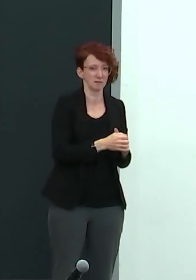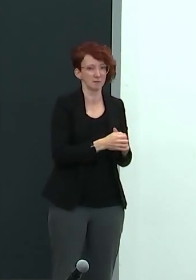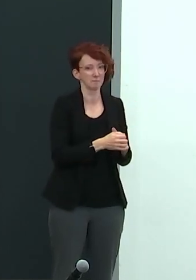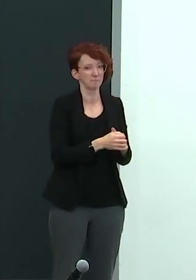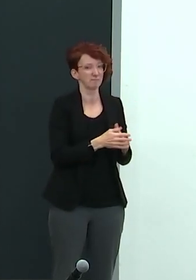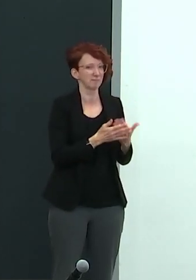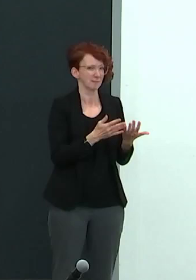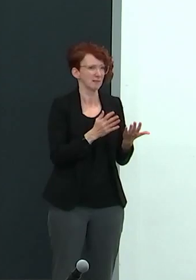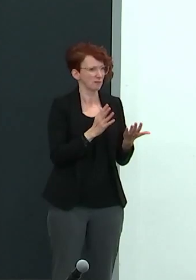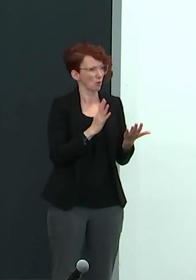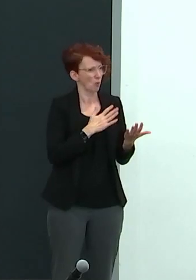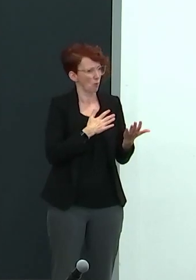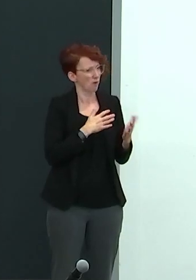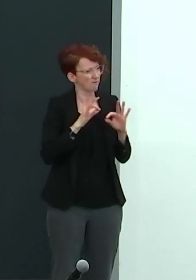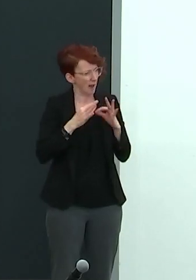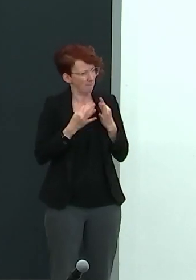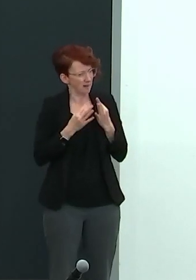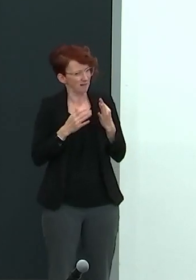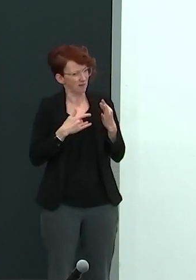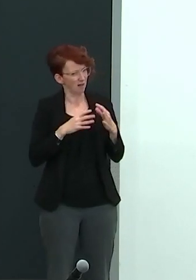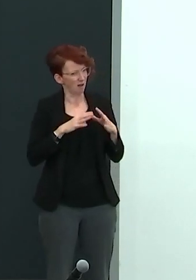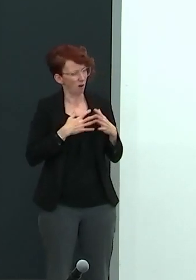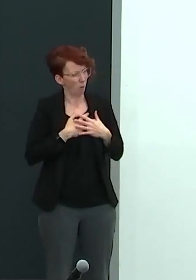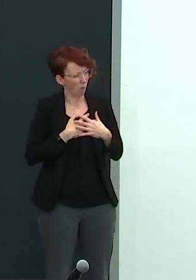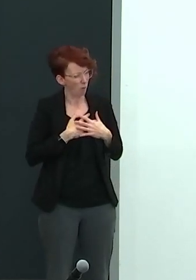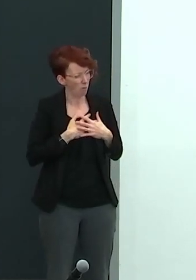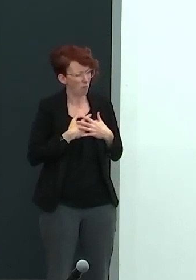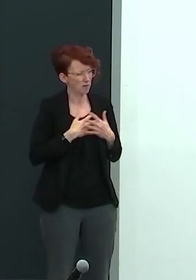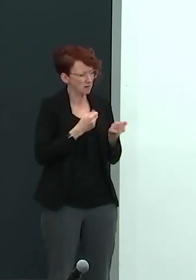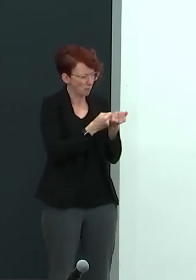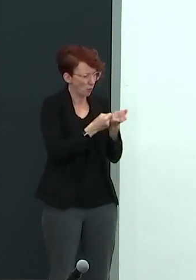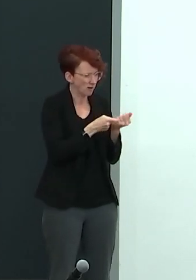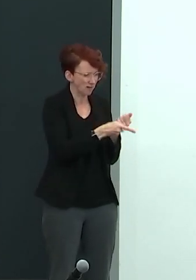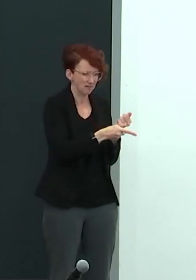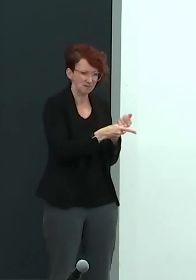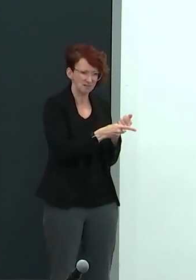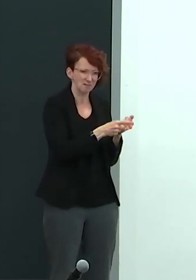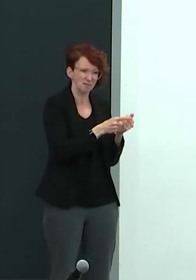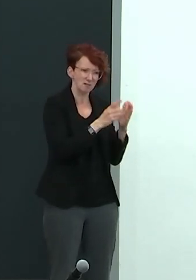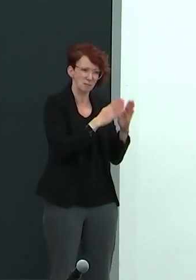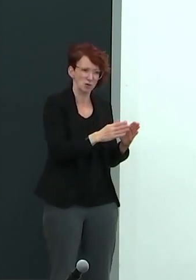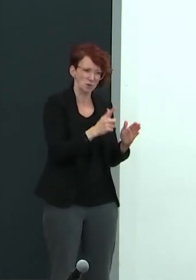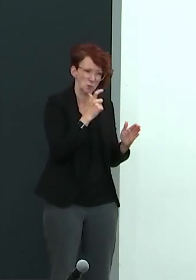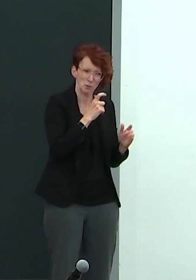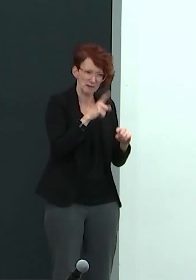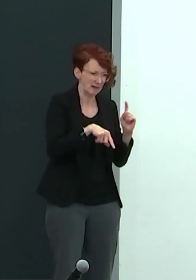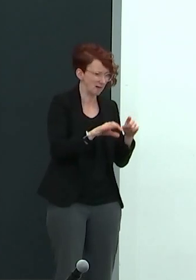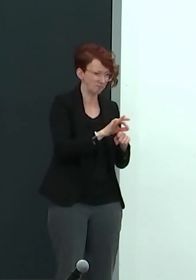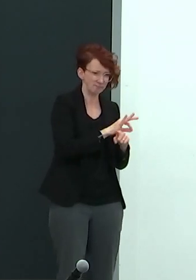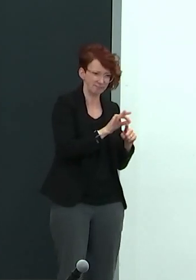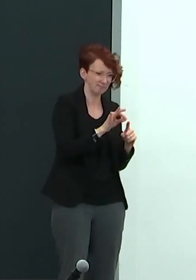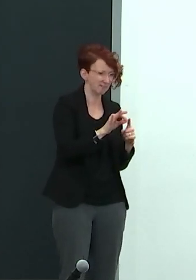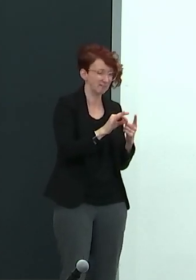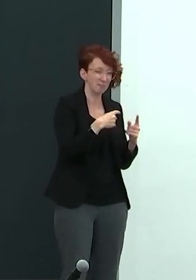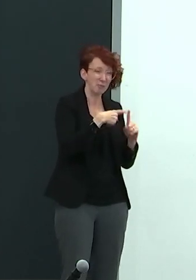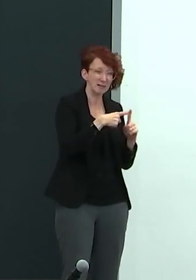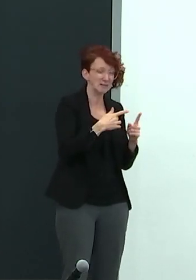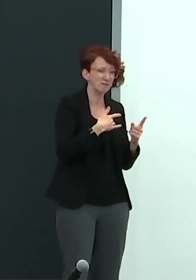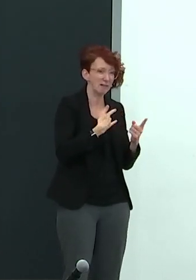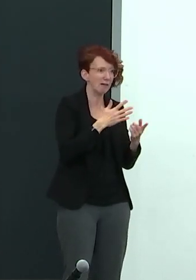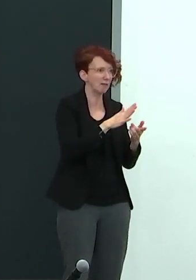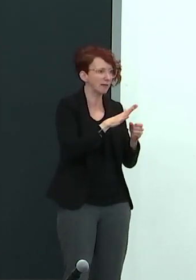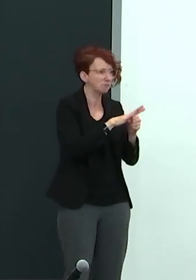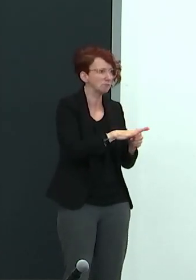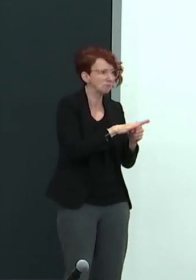It can be heartbreaking for families. Supporting these individuals can put strain on school special ed services and state